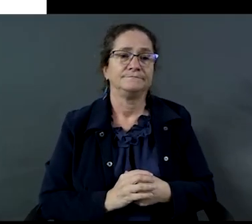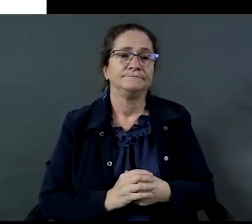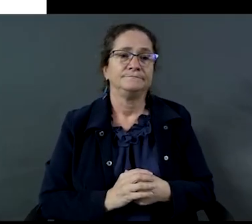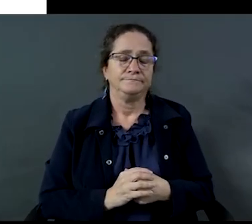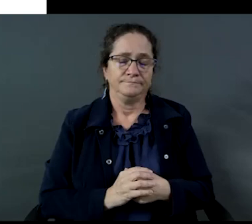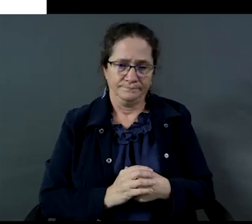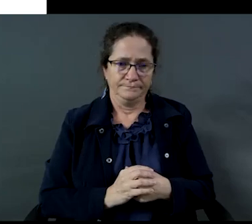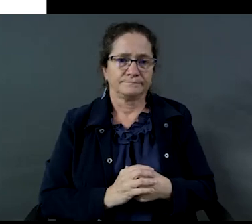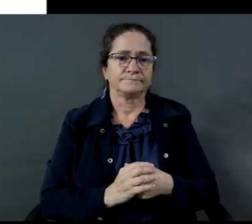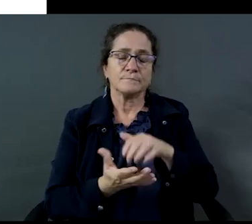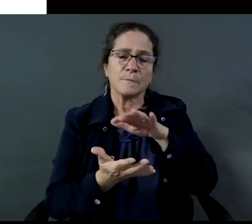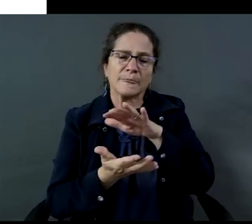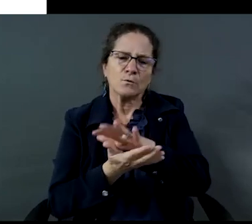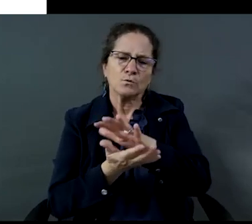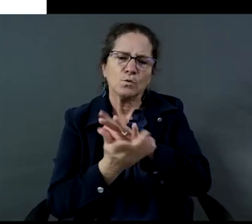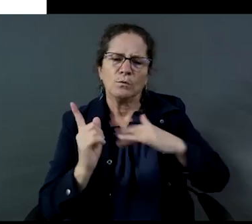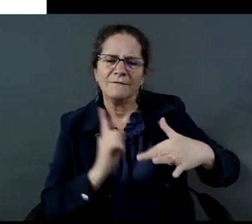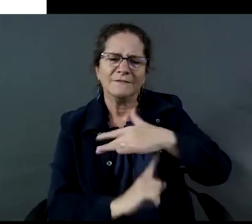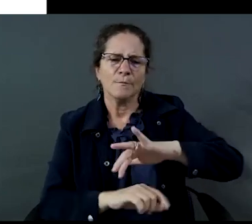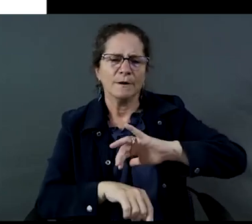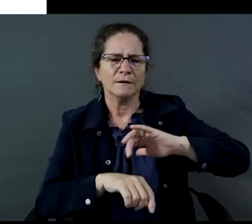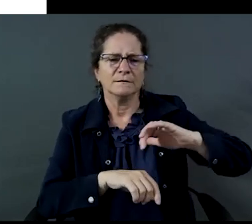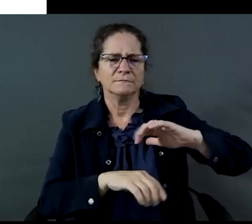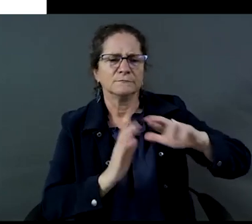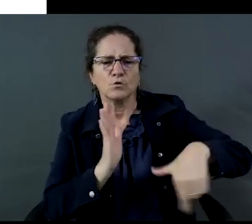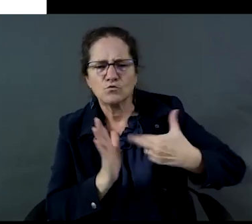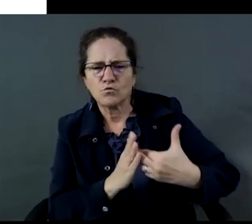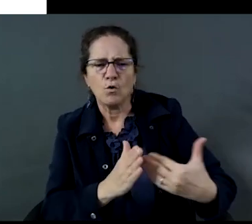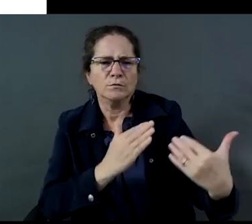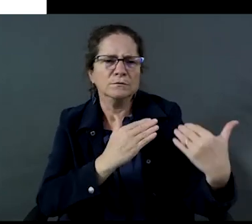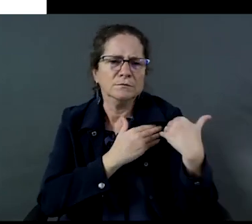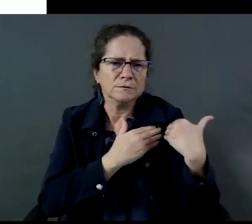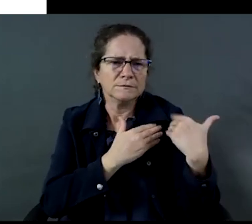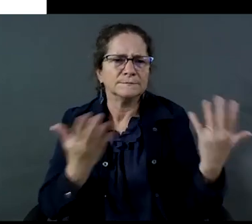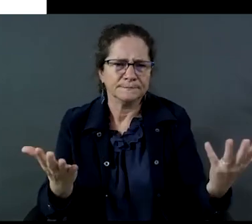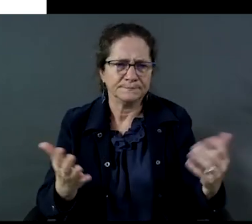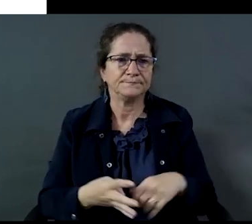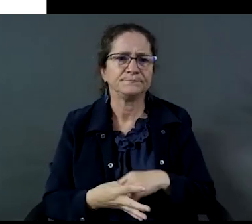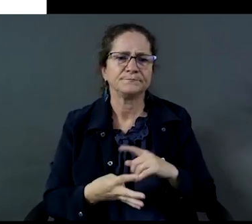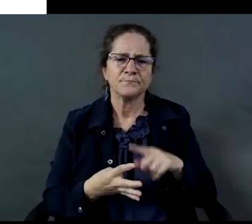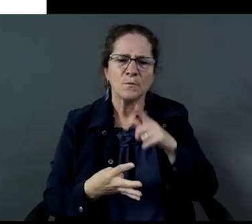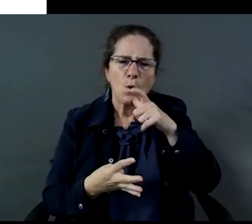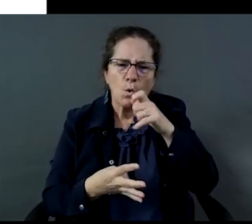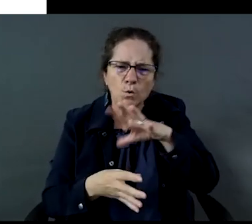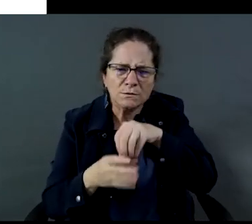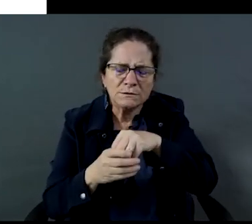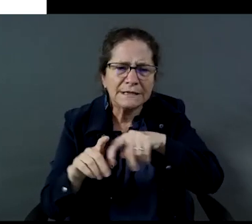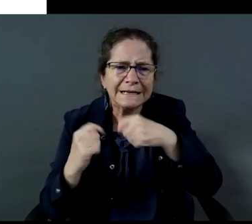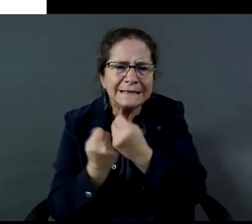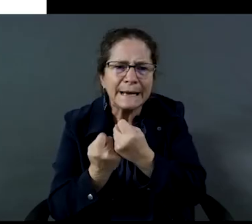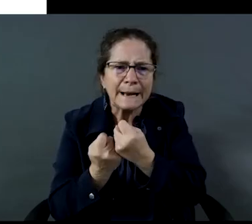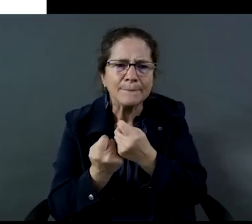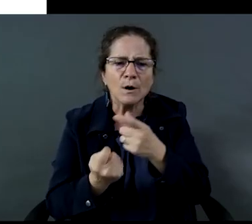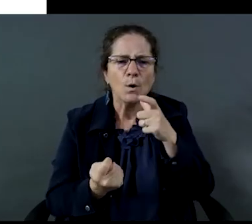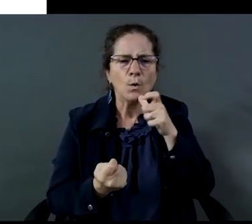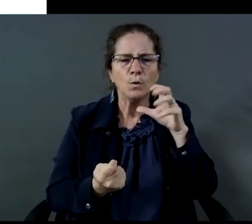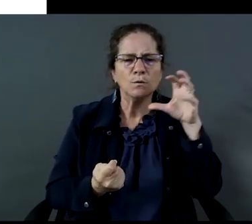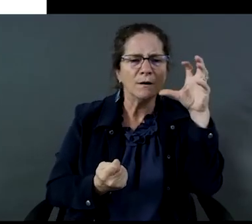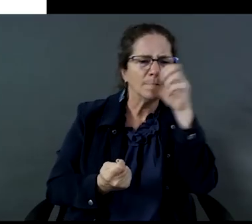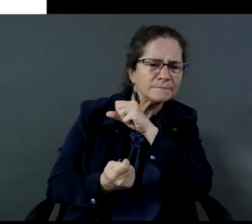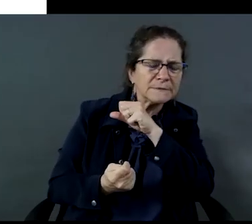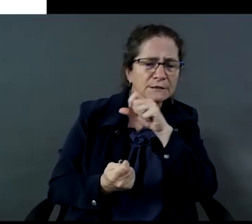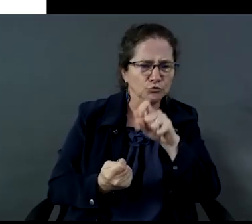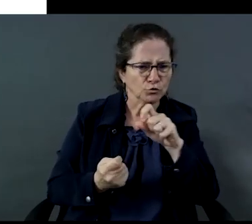Establishing roles in the school environment. Who are the service providers on the team and who may need to be added? Who's not at the table that we should bring to the